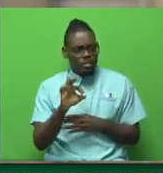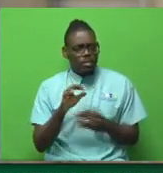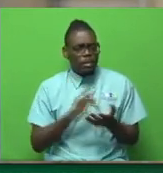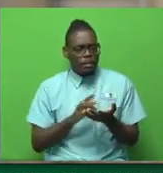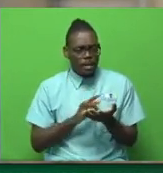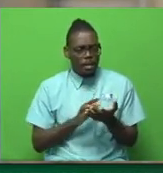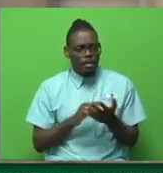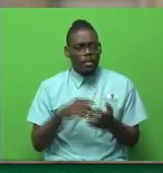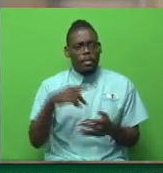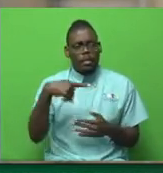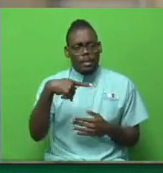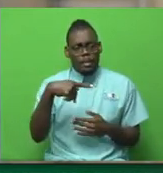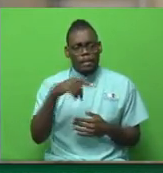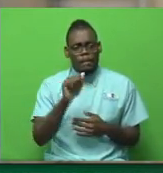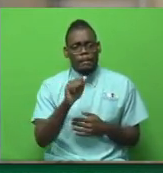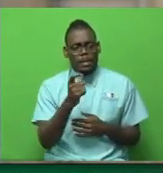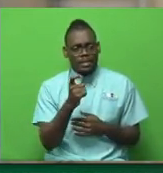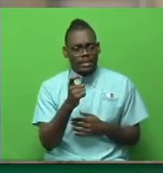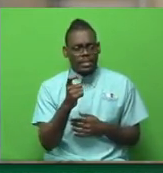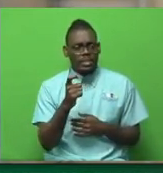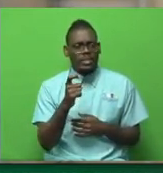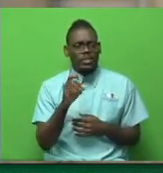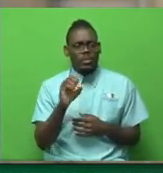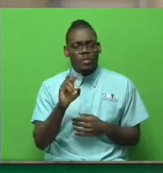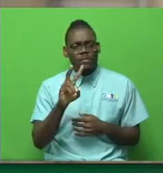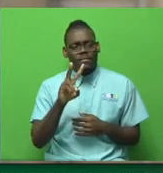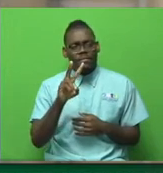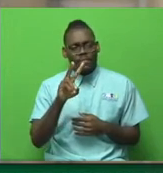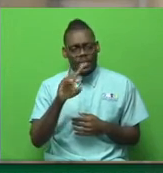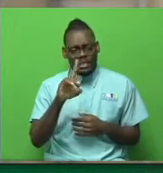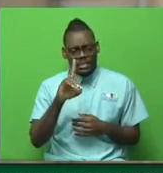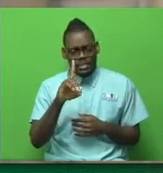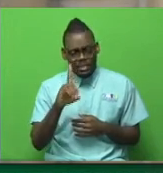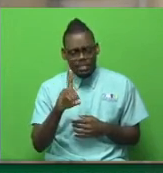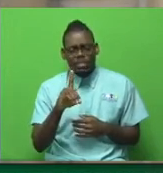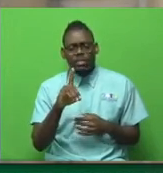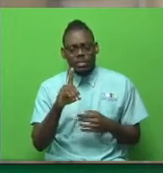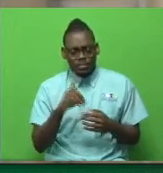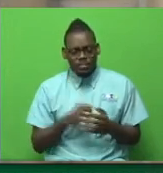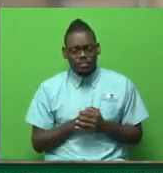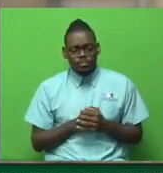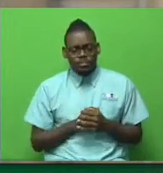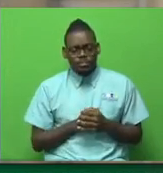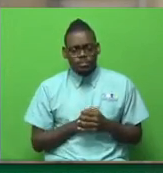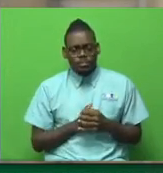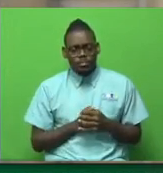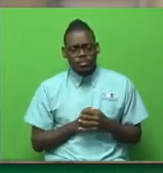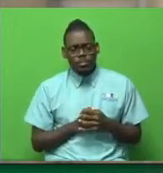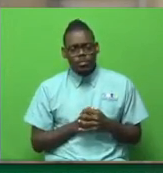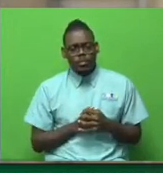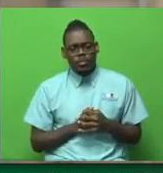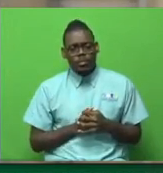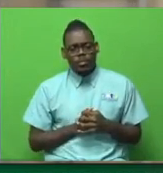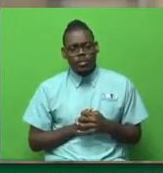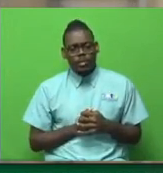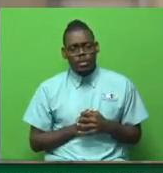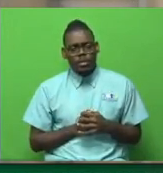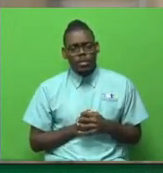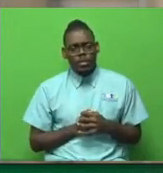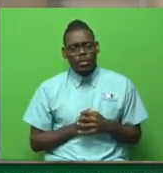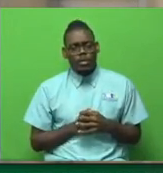straighten out uh pfizers goes generic in 95 countries